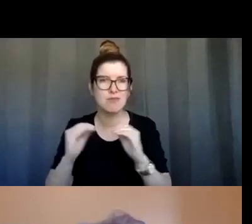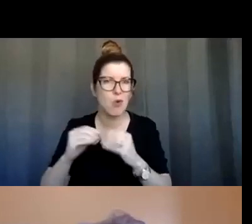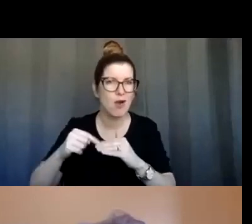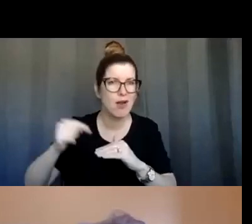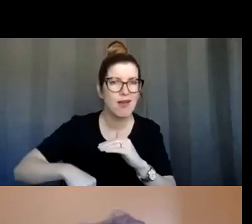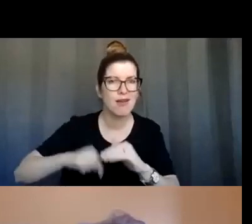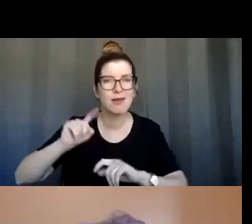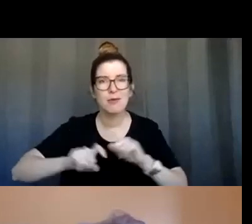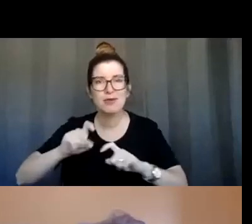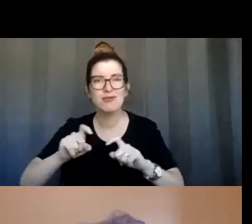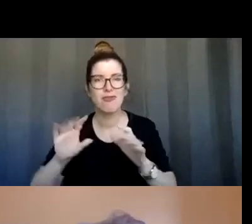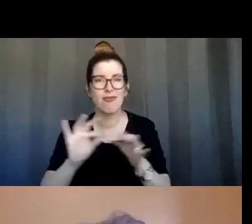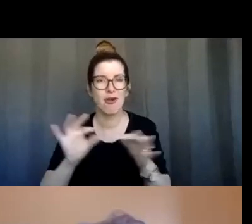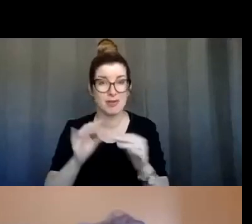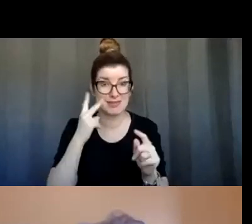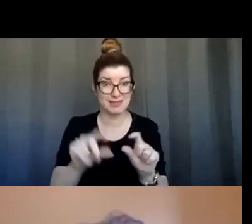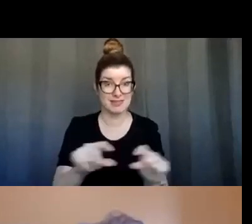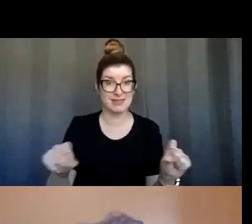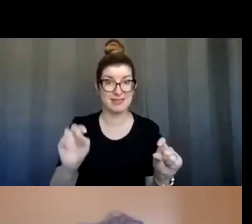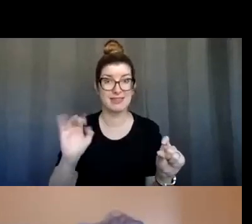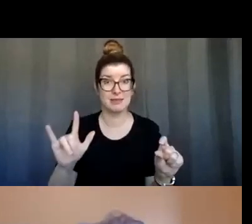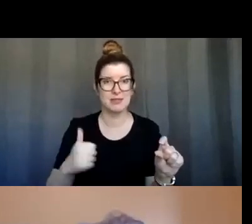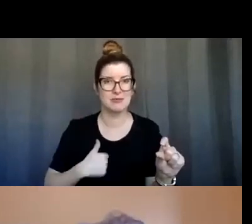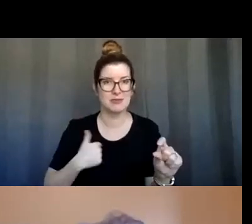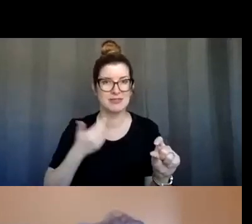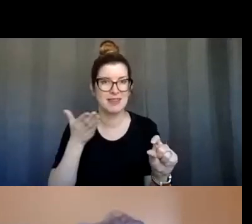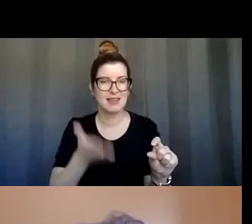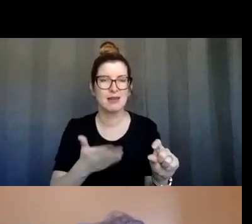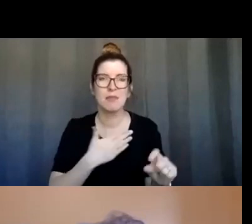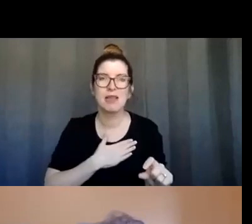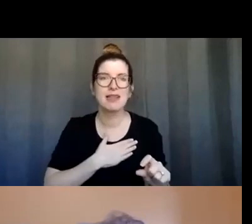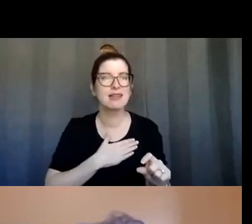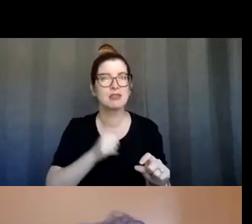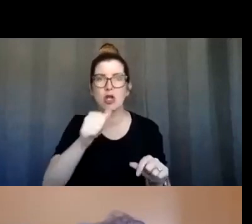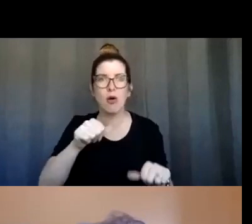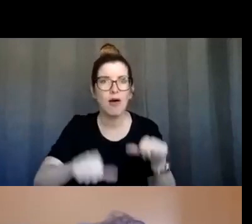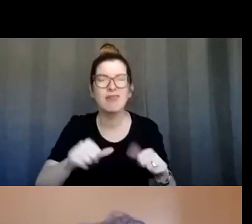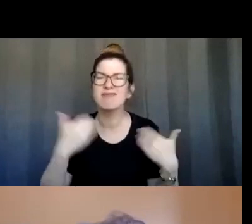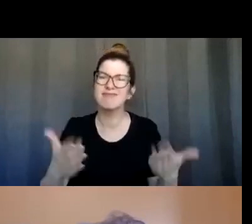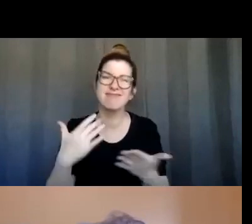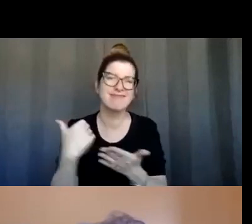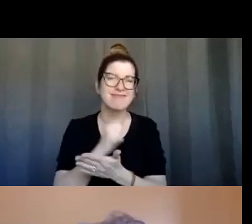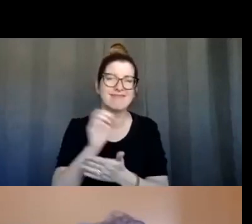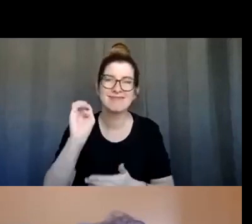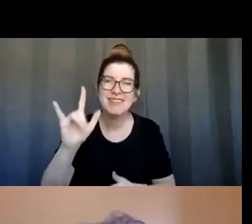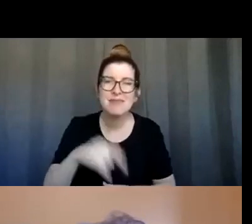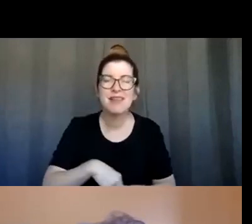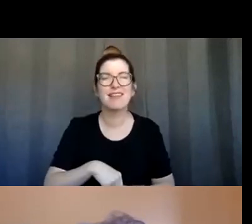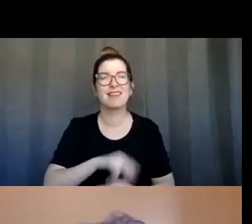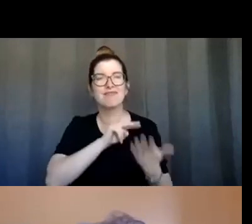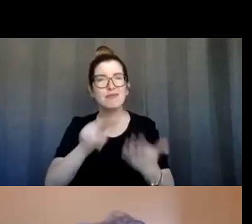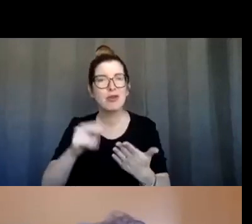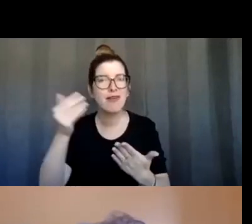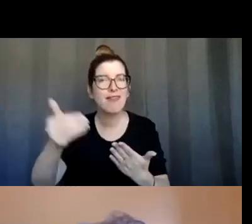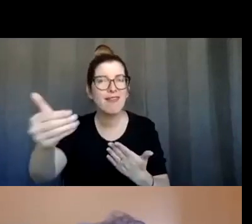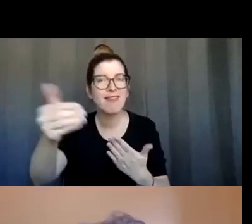comments, I'm putting our email address in the chat box. Please don't hesitate to email us. Please check out our upcoming virtual field